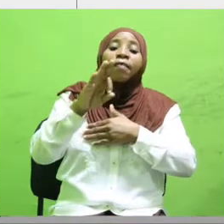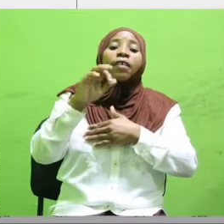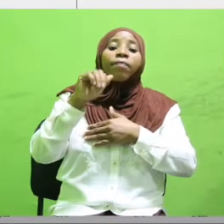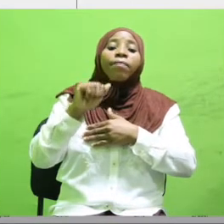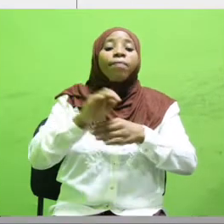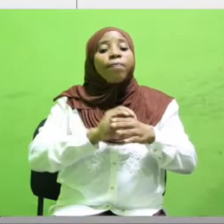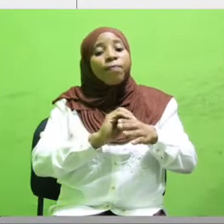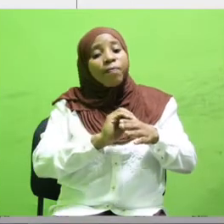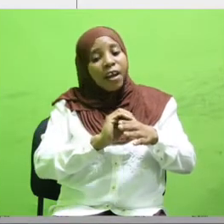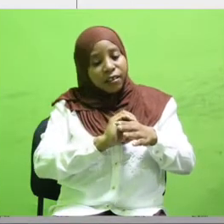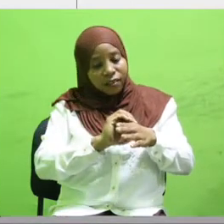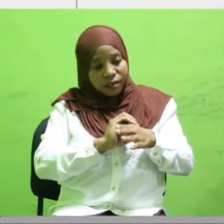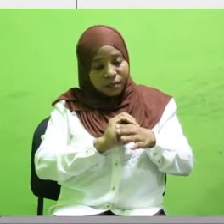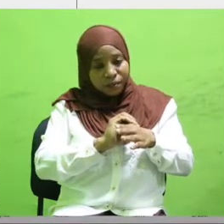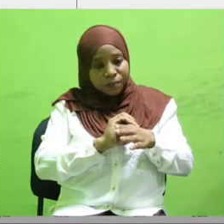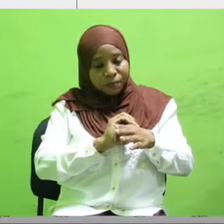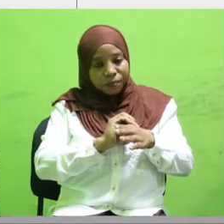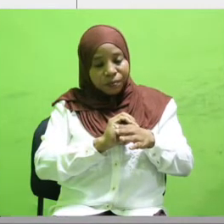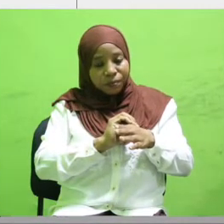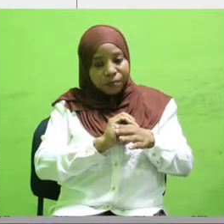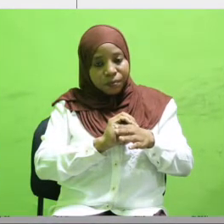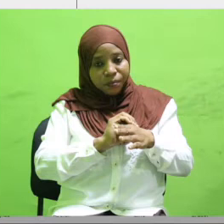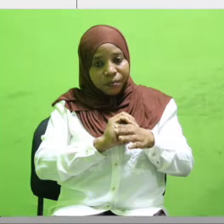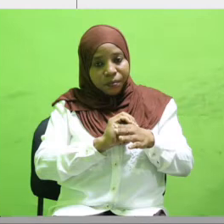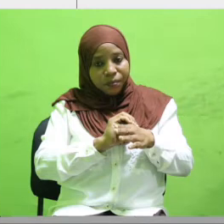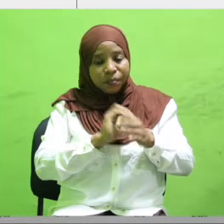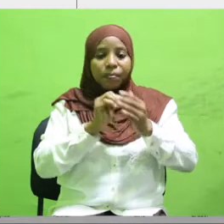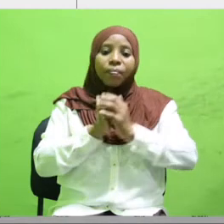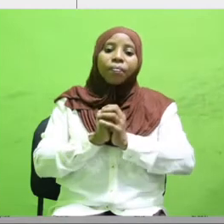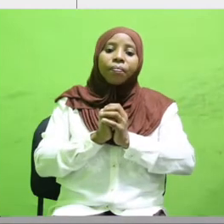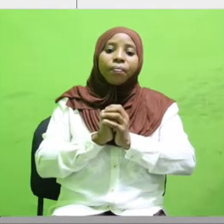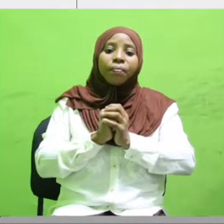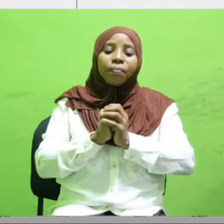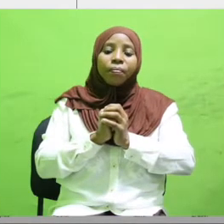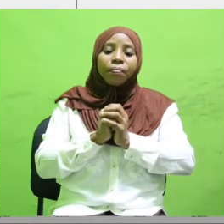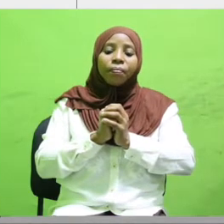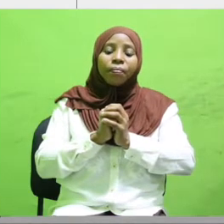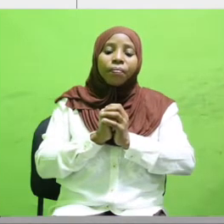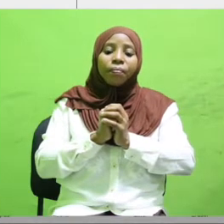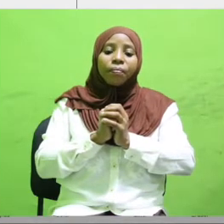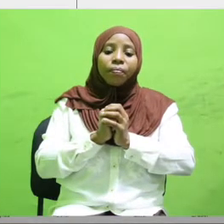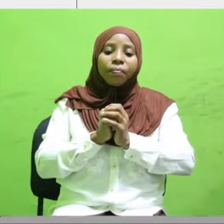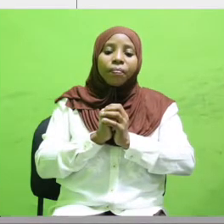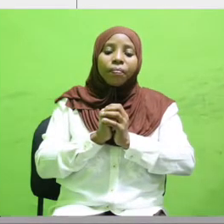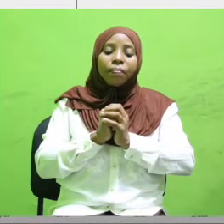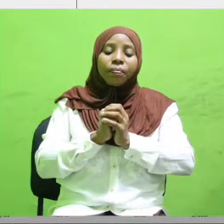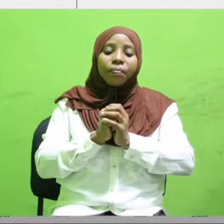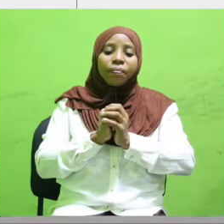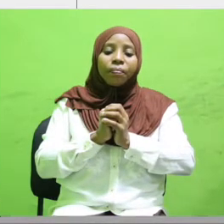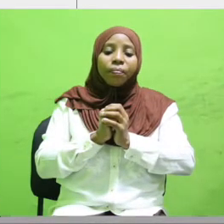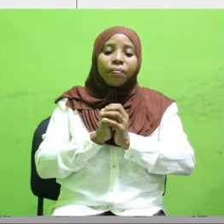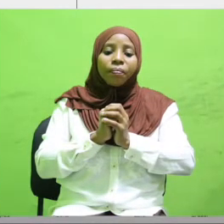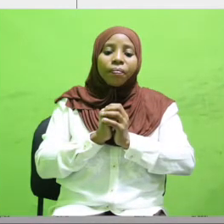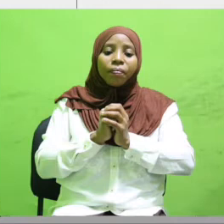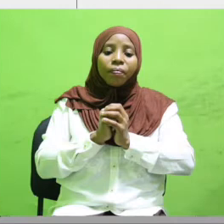die. So in those types of conditions, such as extreme heat or a lack of place for